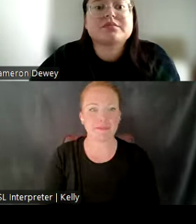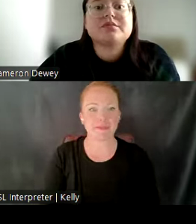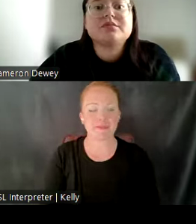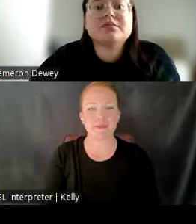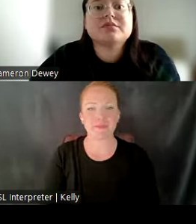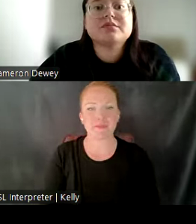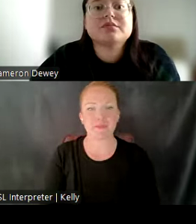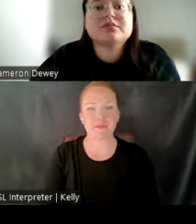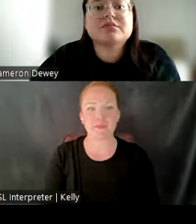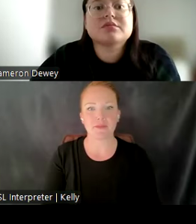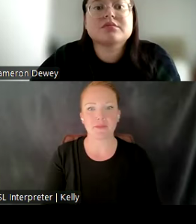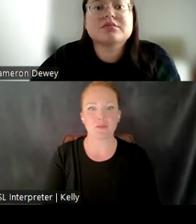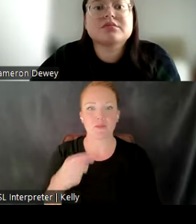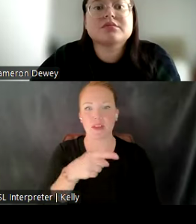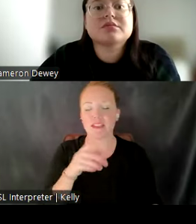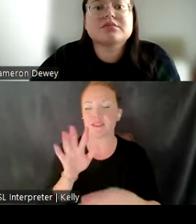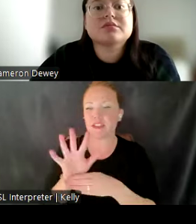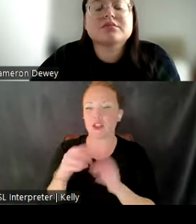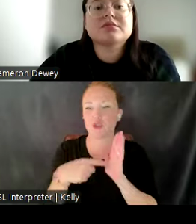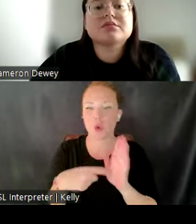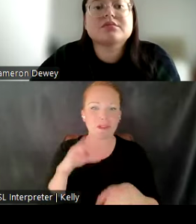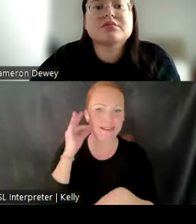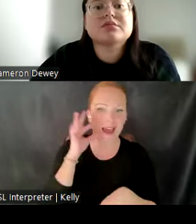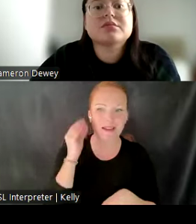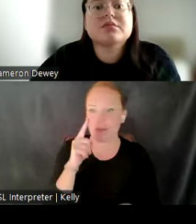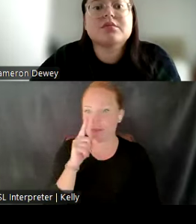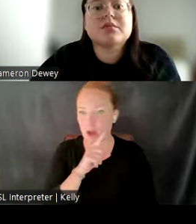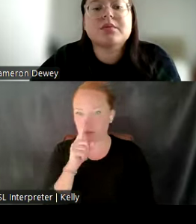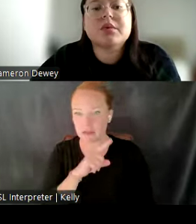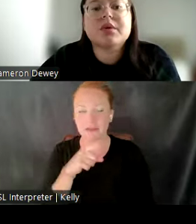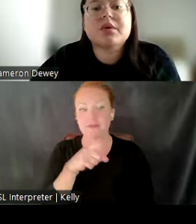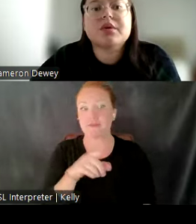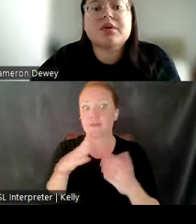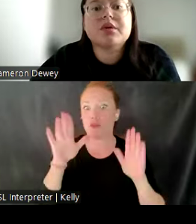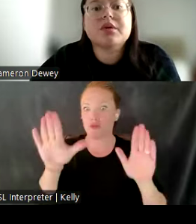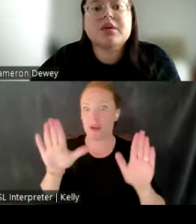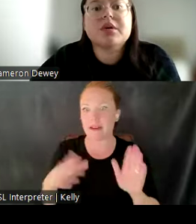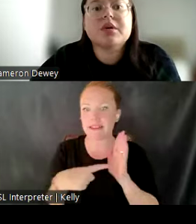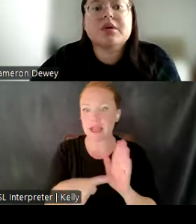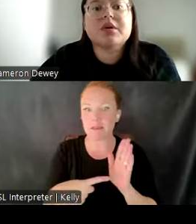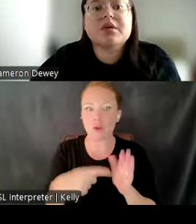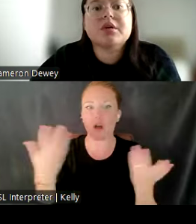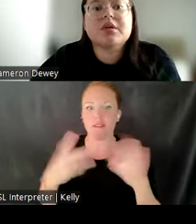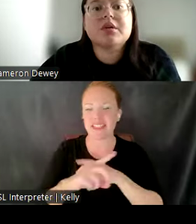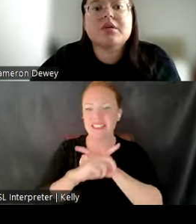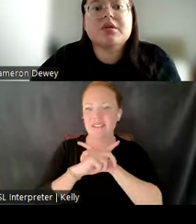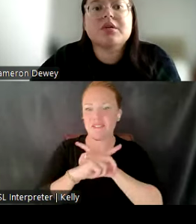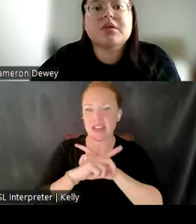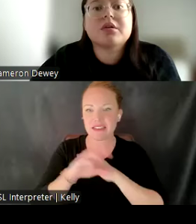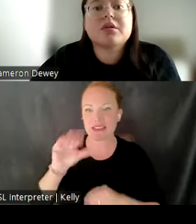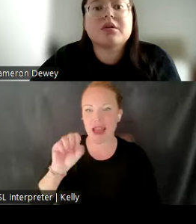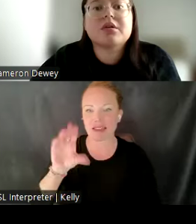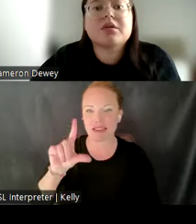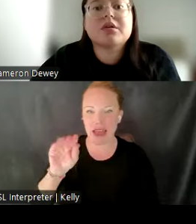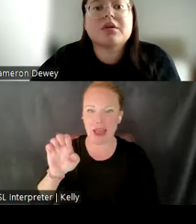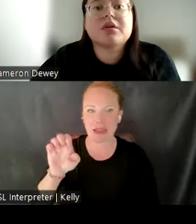So this is going to be a video of a cat and a mouse, and it is a great example of the defense cascade in action.